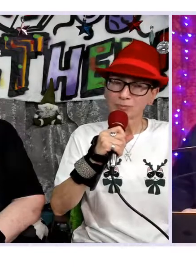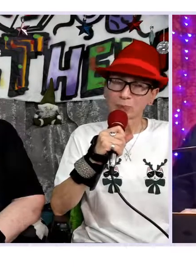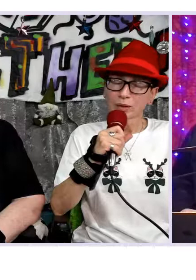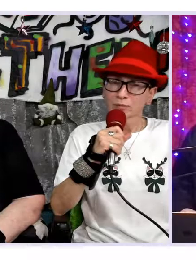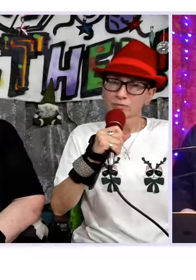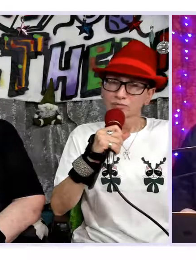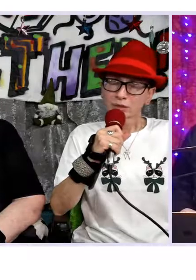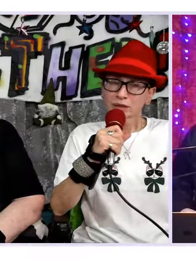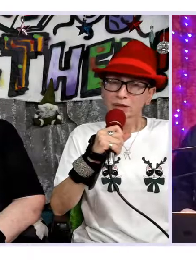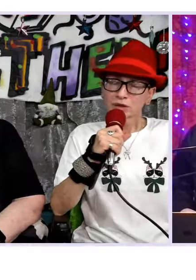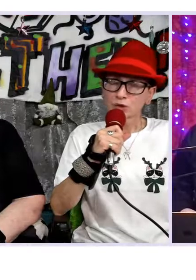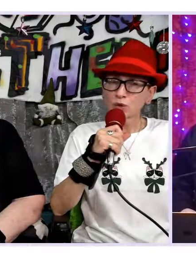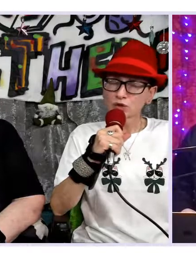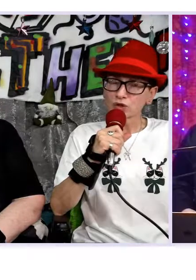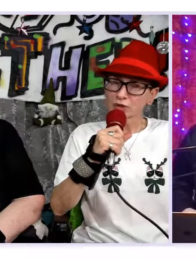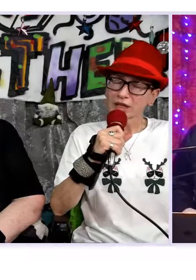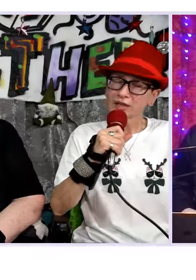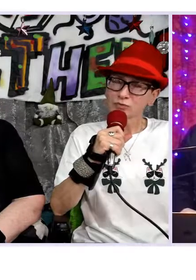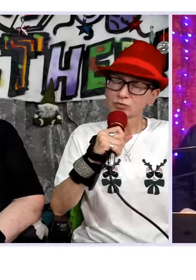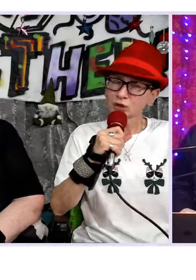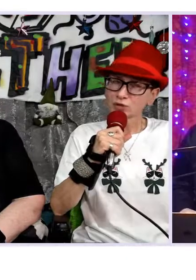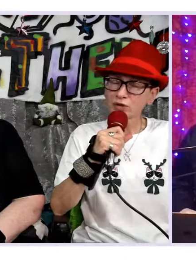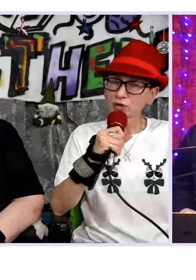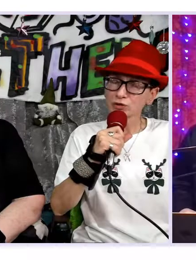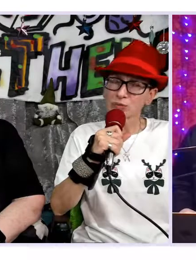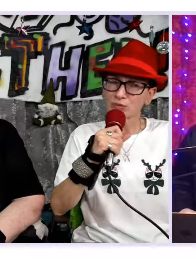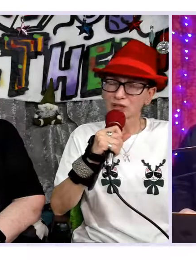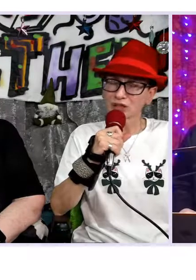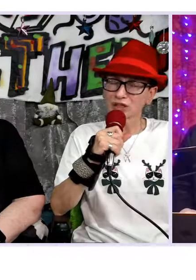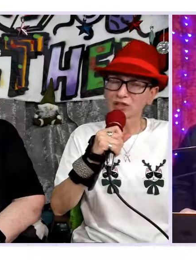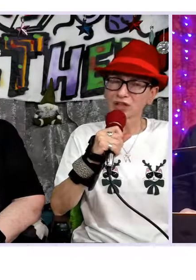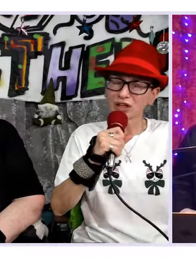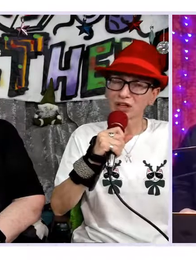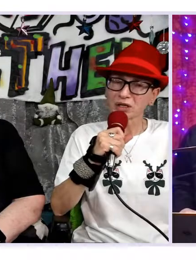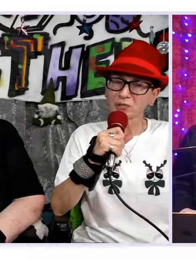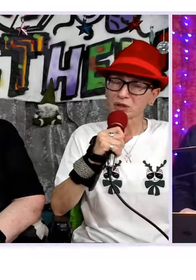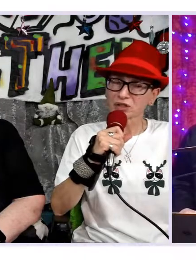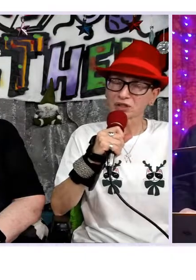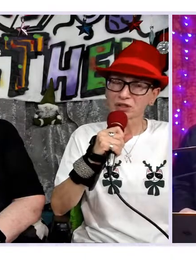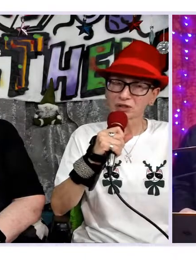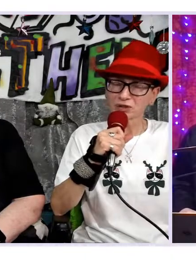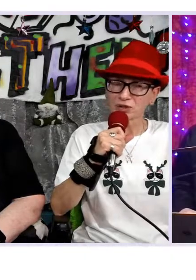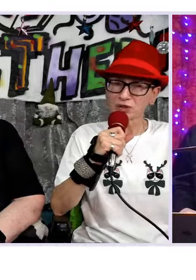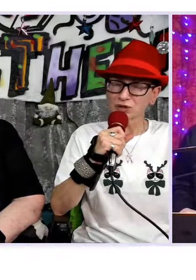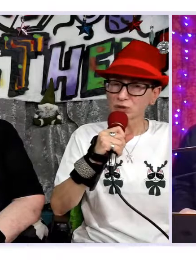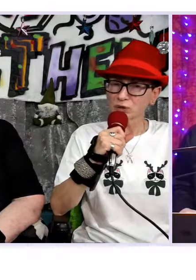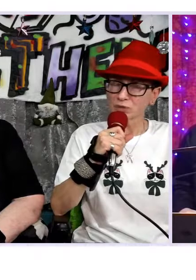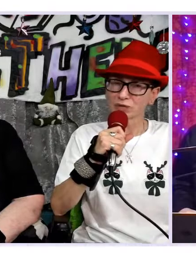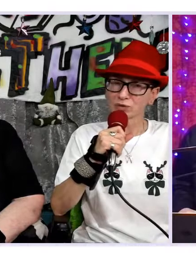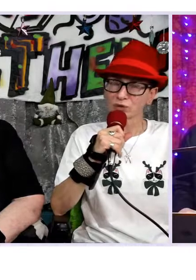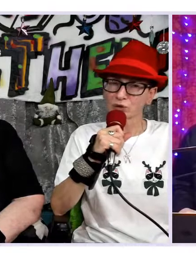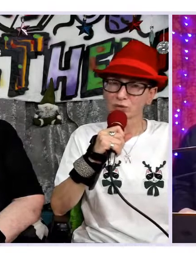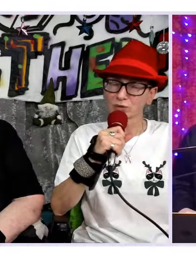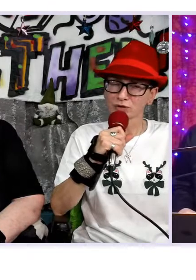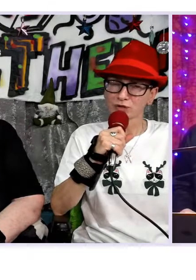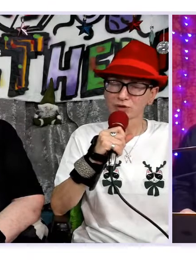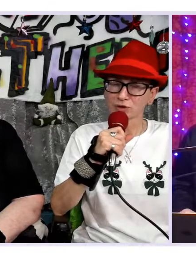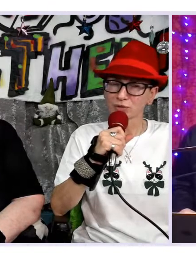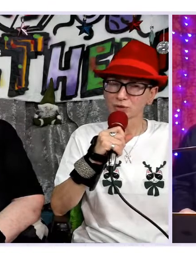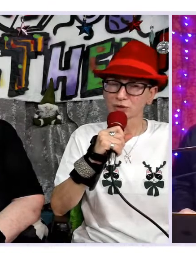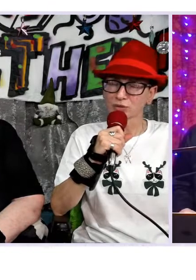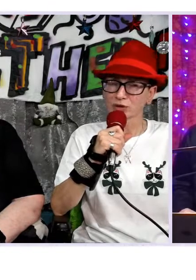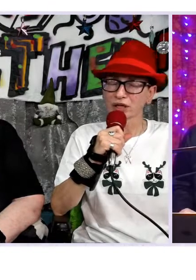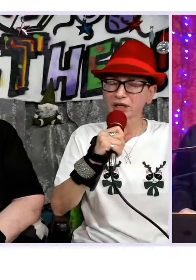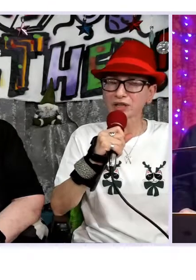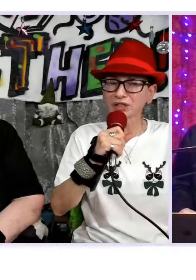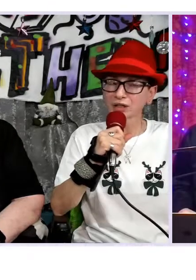eyes, short, corona cropped, hennaed hair, but under a seasonal pound shop bright red